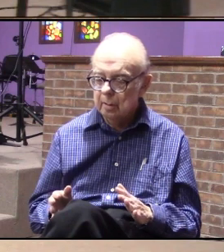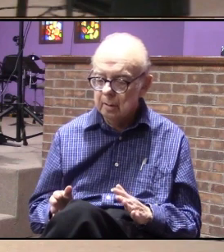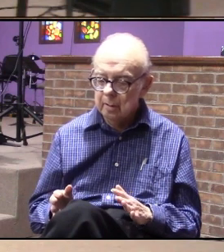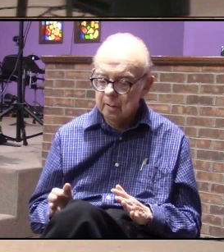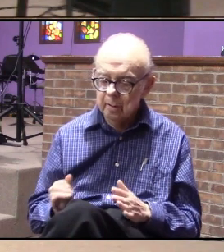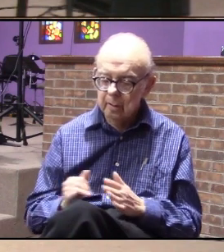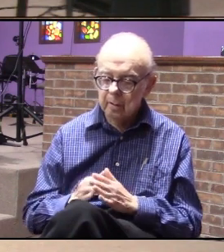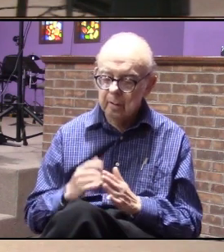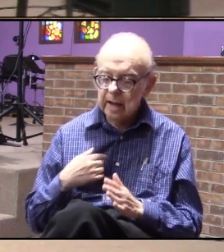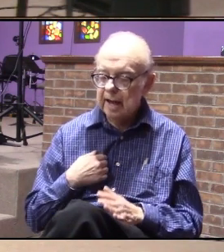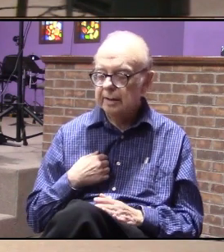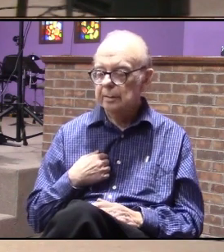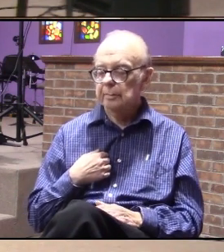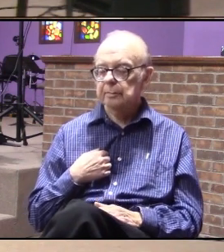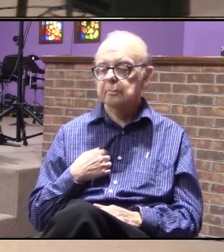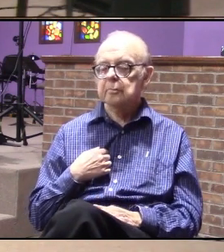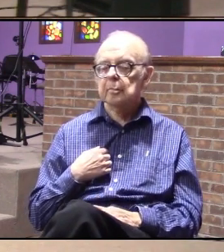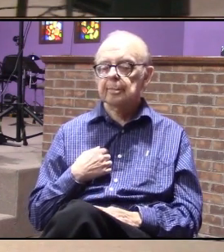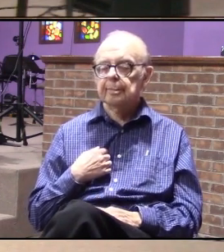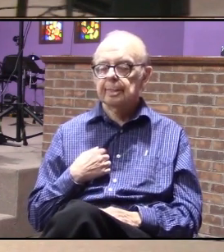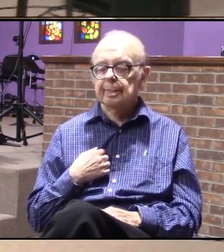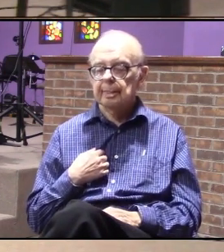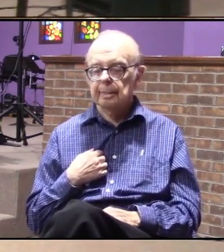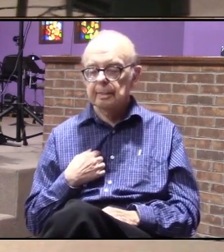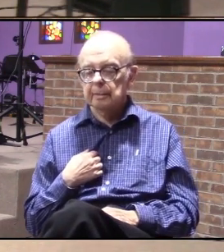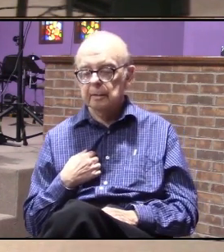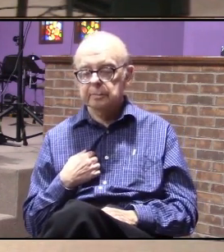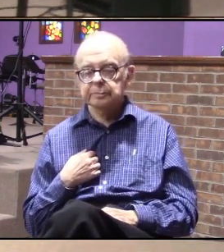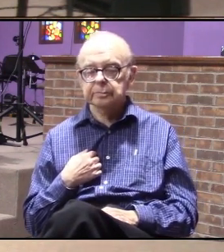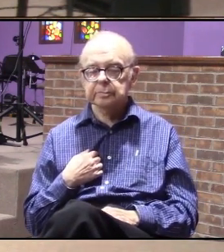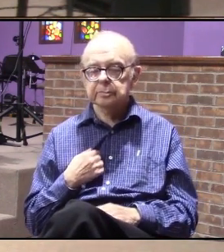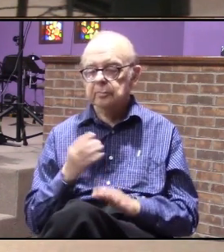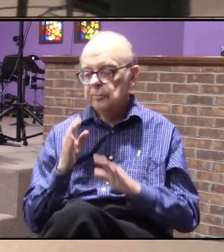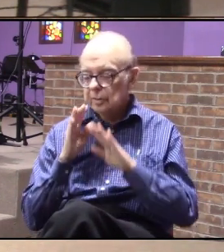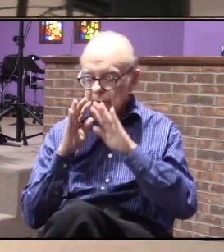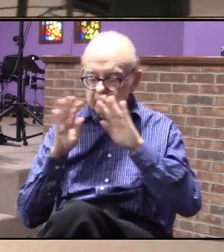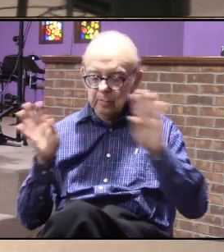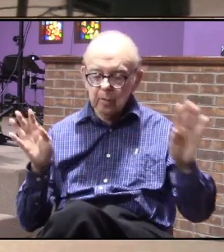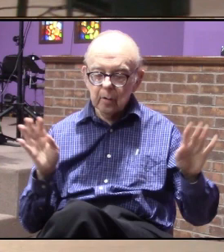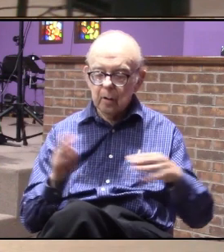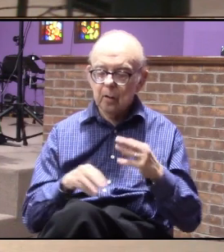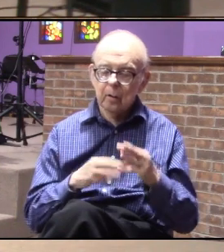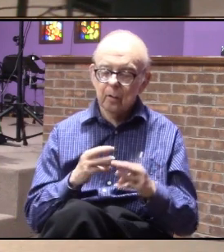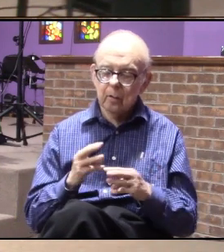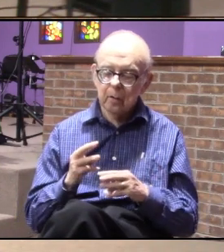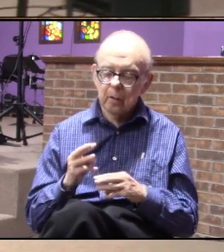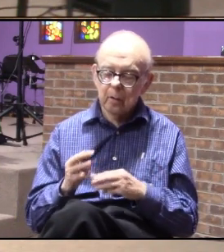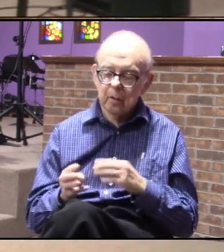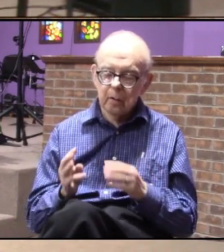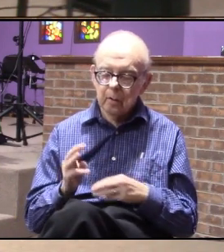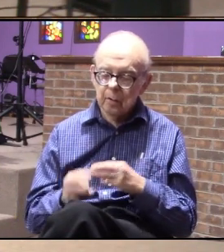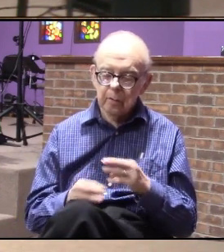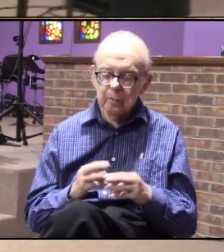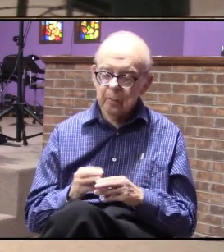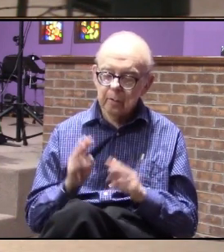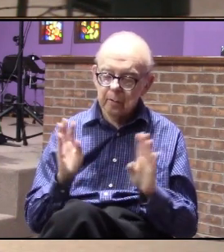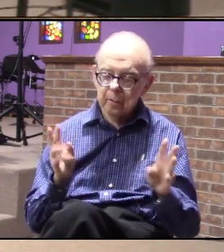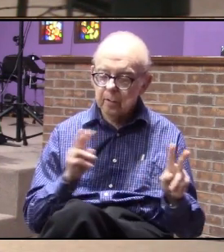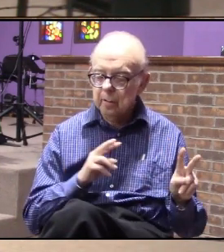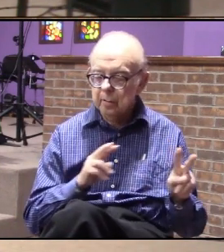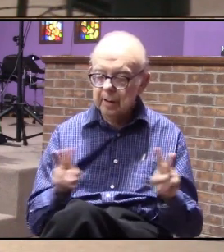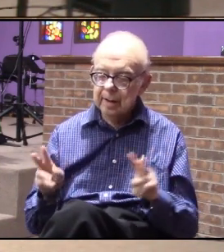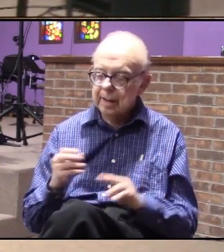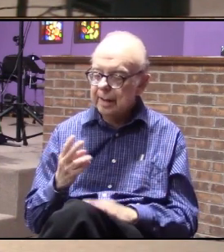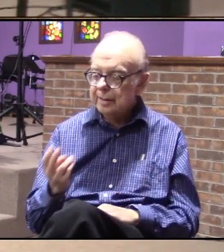that I can just shut out all of the cares of the world and just look around me and see